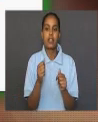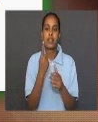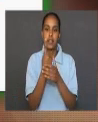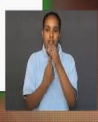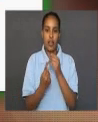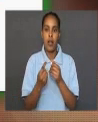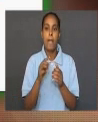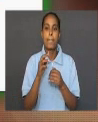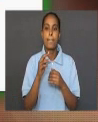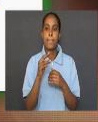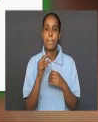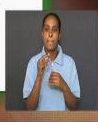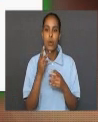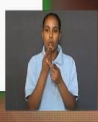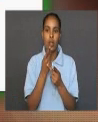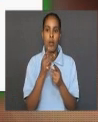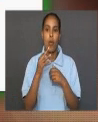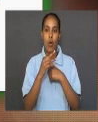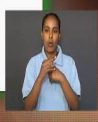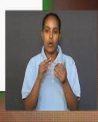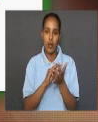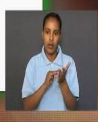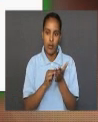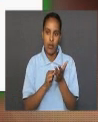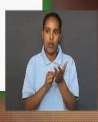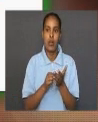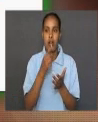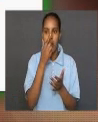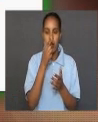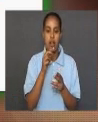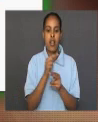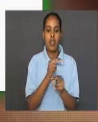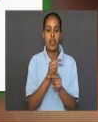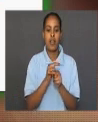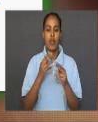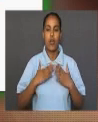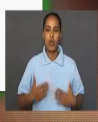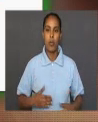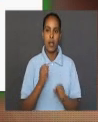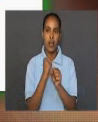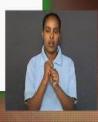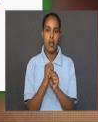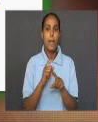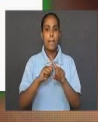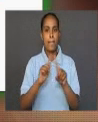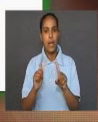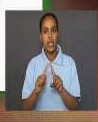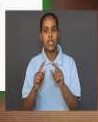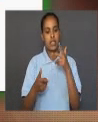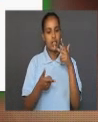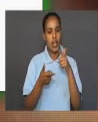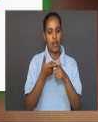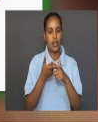protein molecule. This is the native conformation and is made up of many